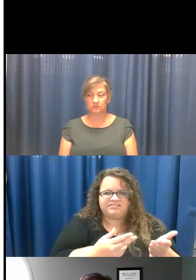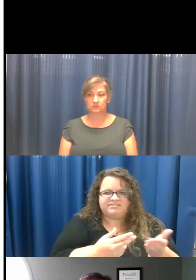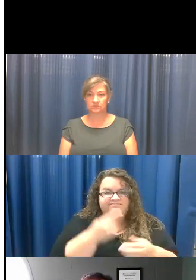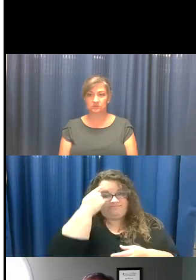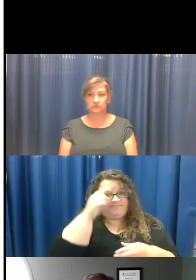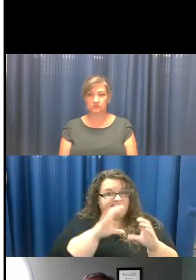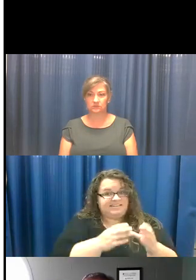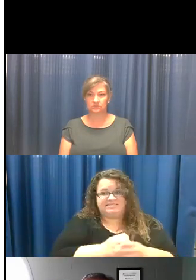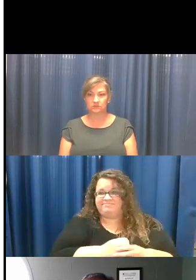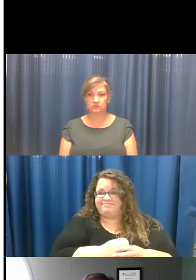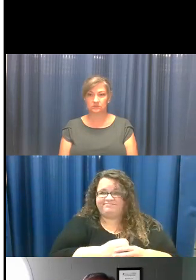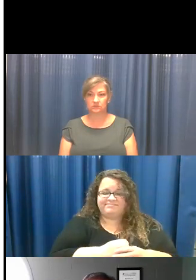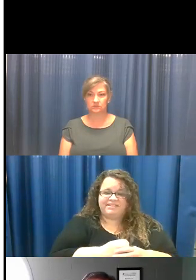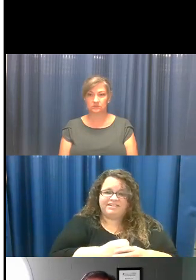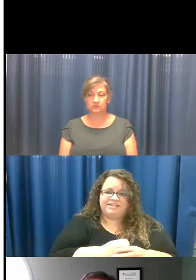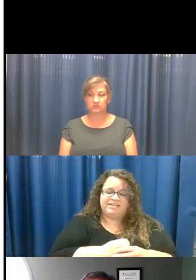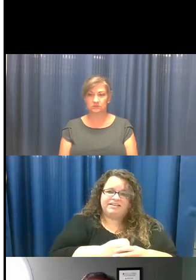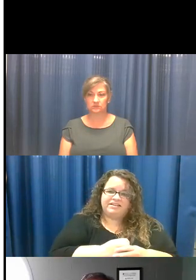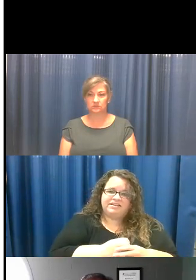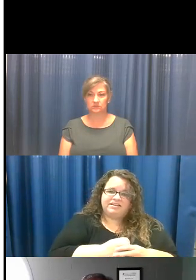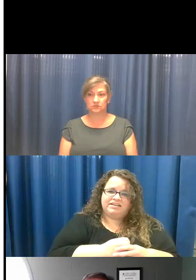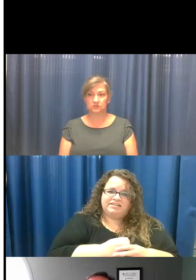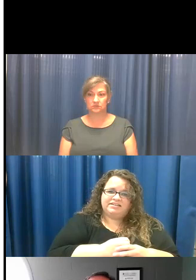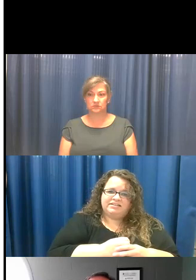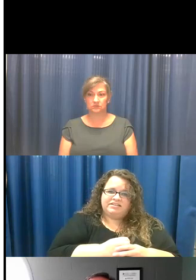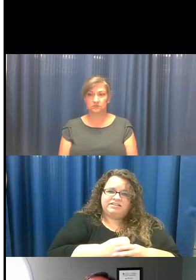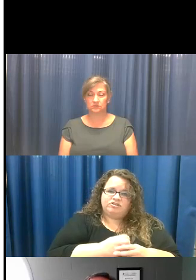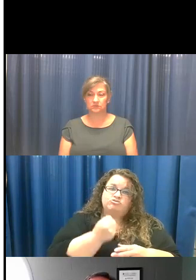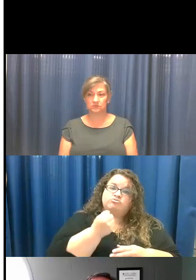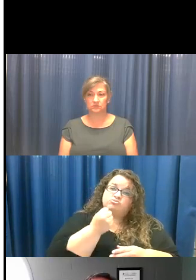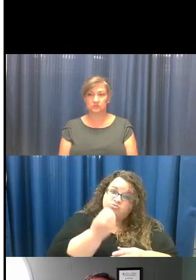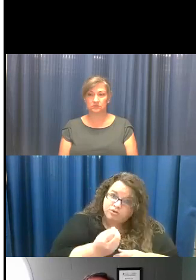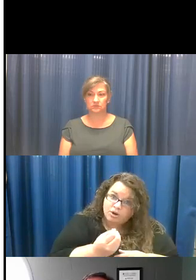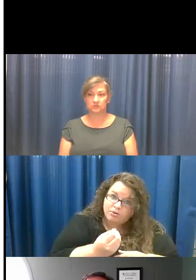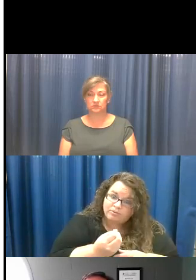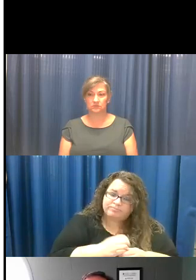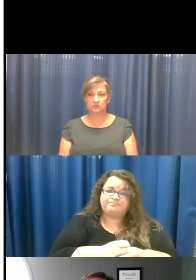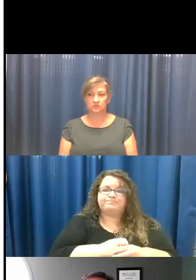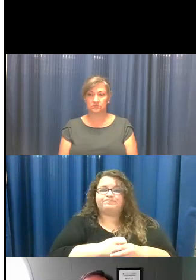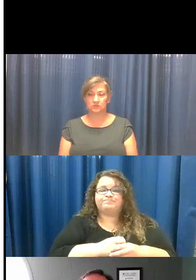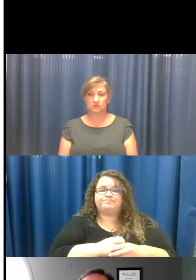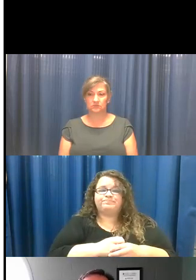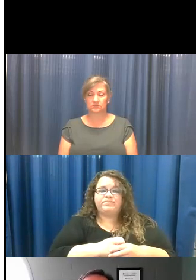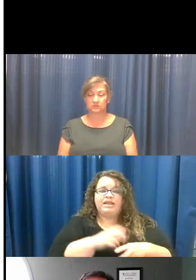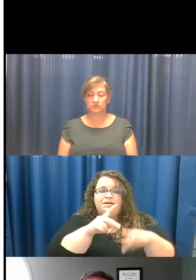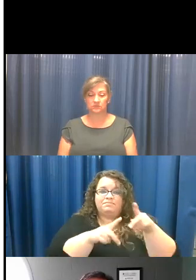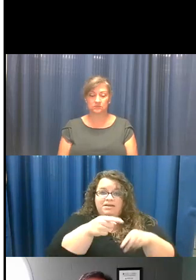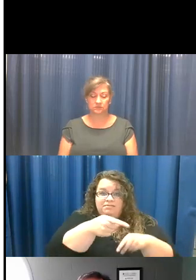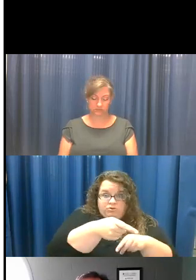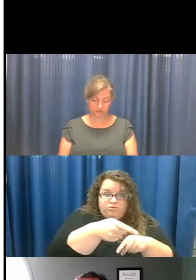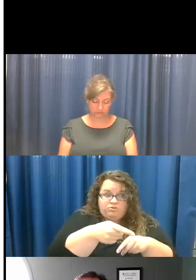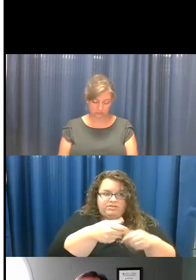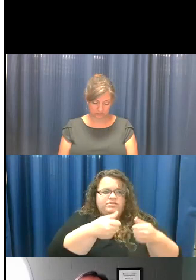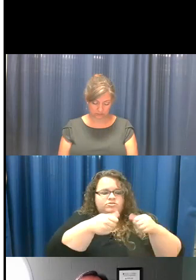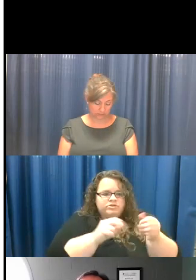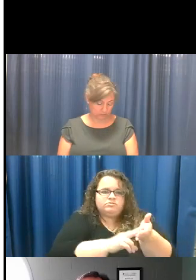processes. And so people who go through that process, that they've got some commitment to us.